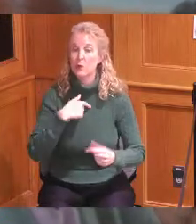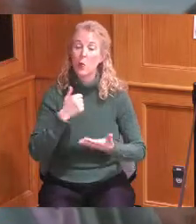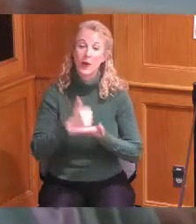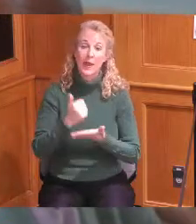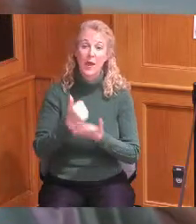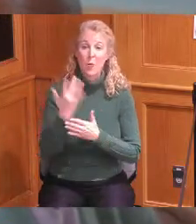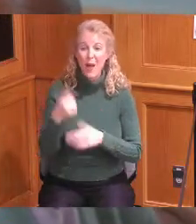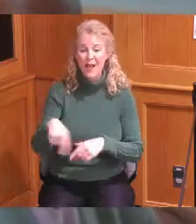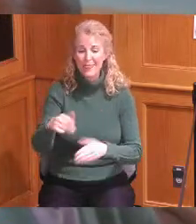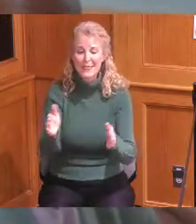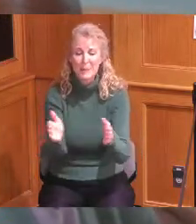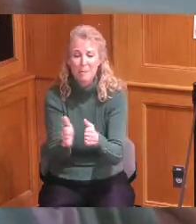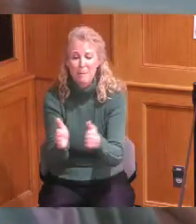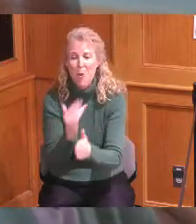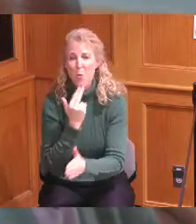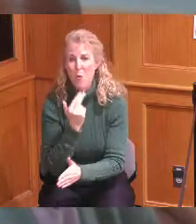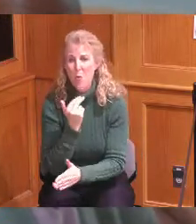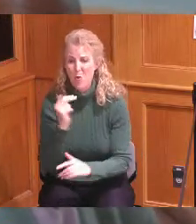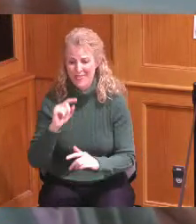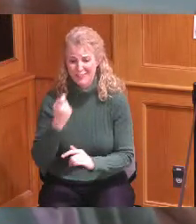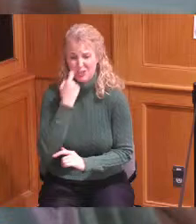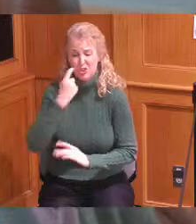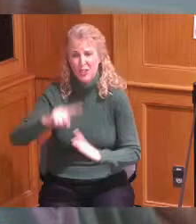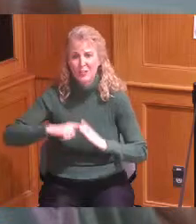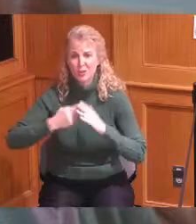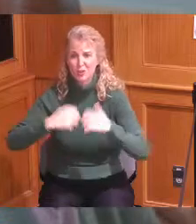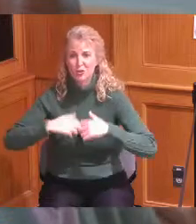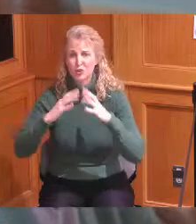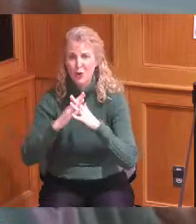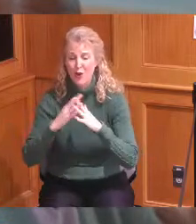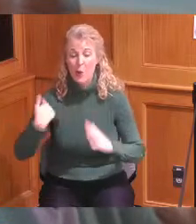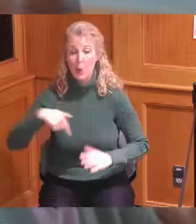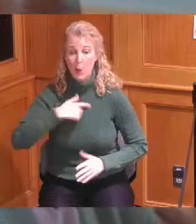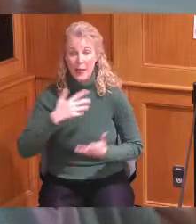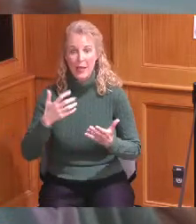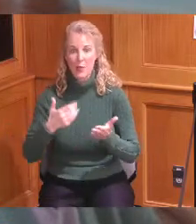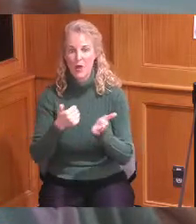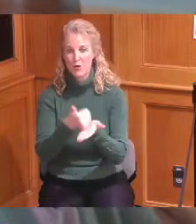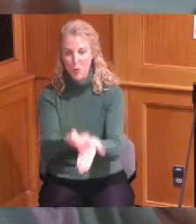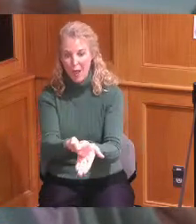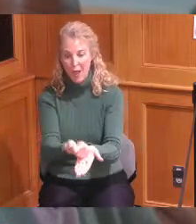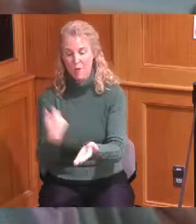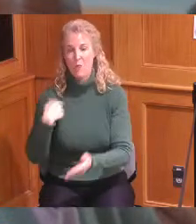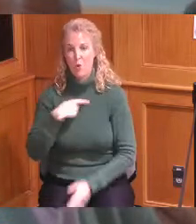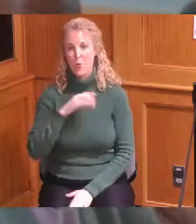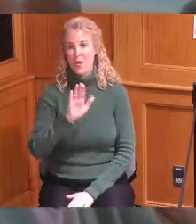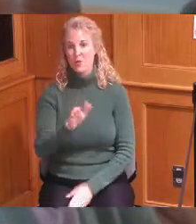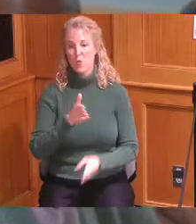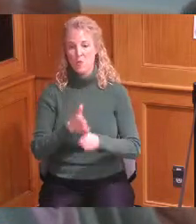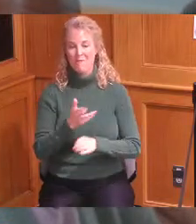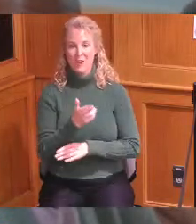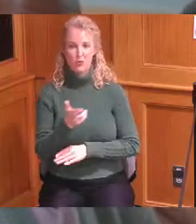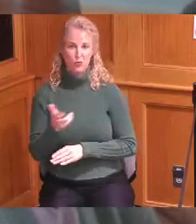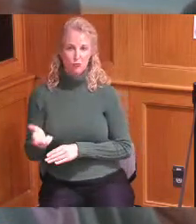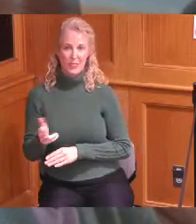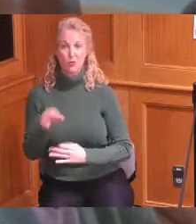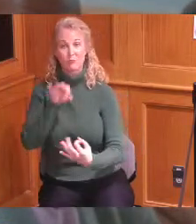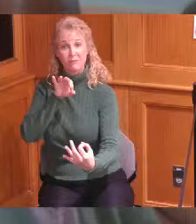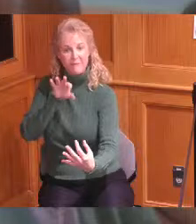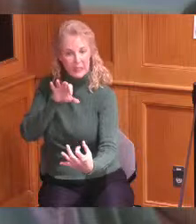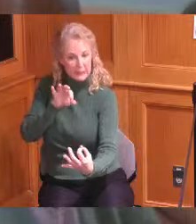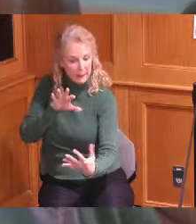so small and they're just starting their businesses. We're there to act as that resource and to provide valuable